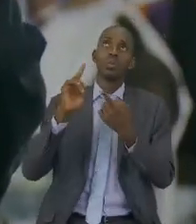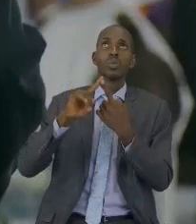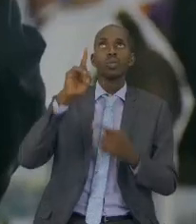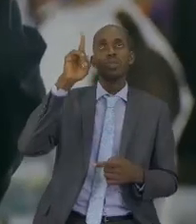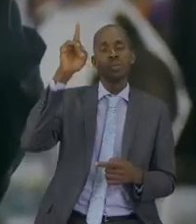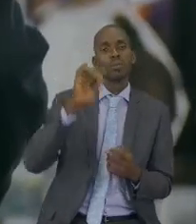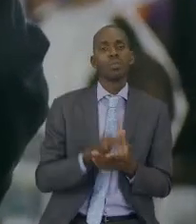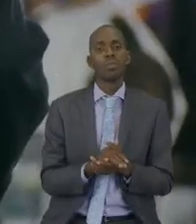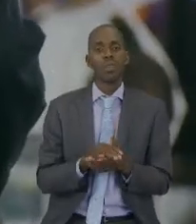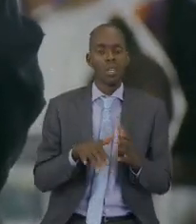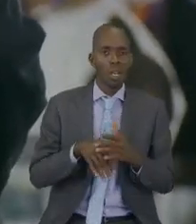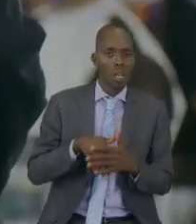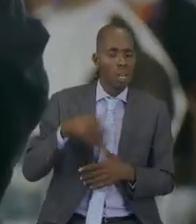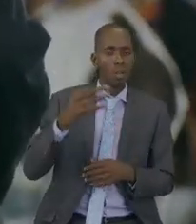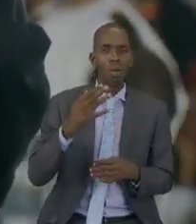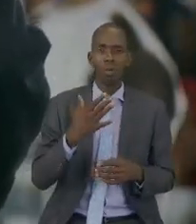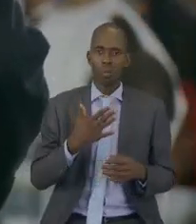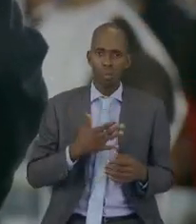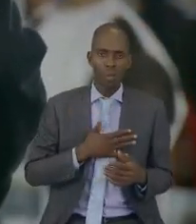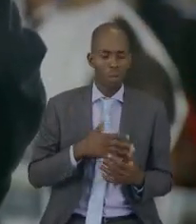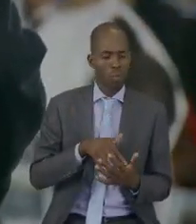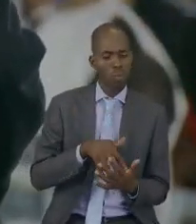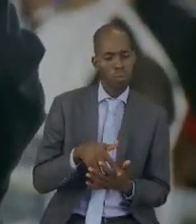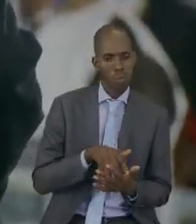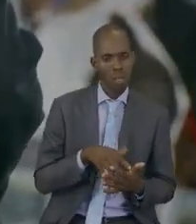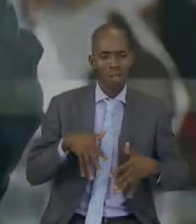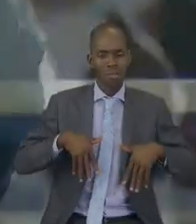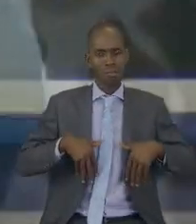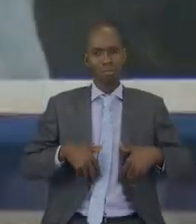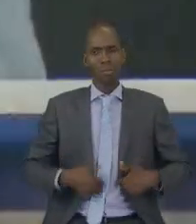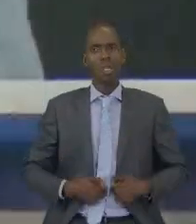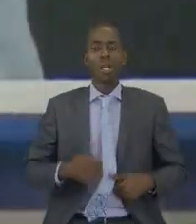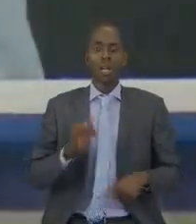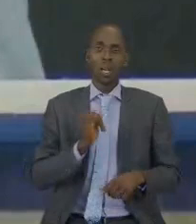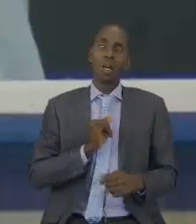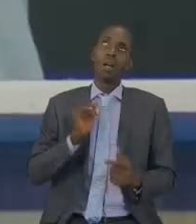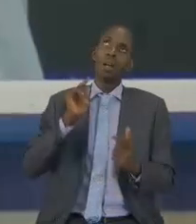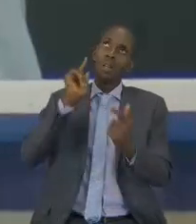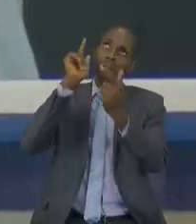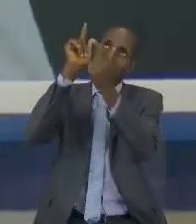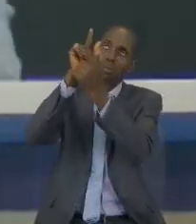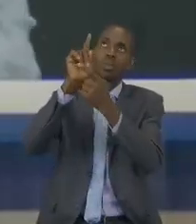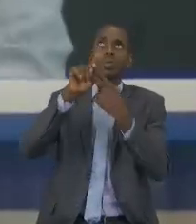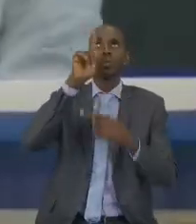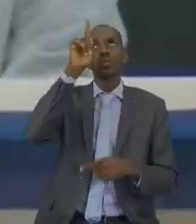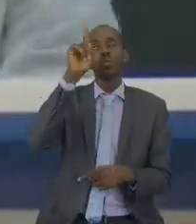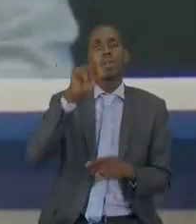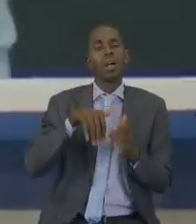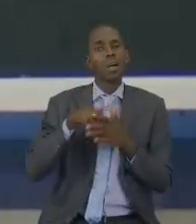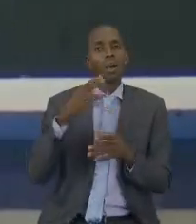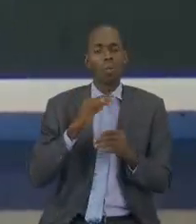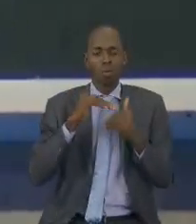Out of my weariness and tiredness, I come unto you. Out of my